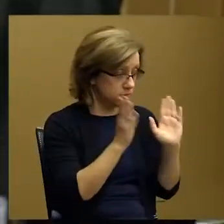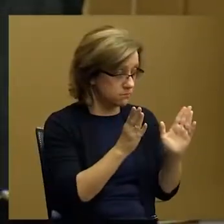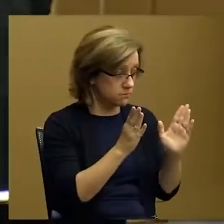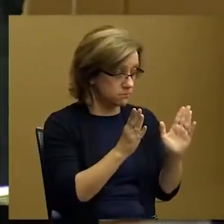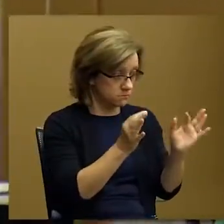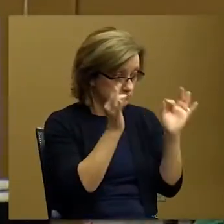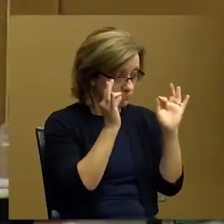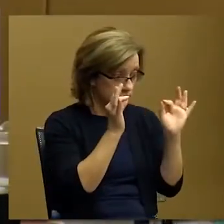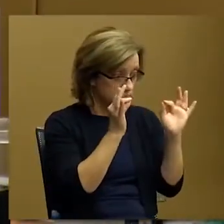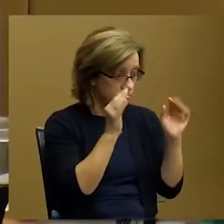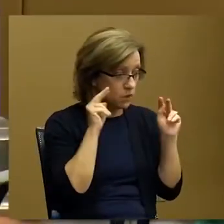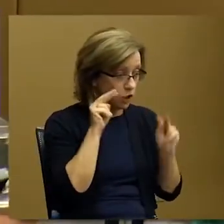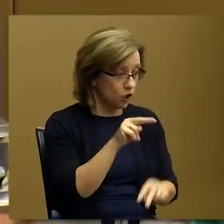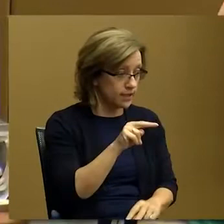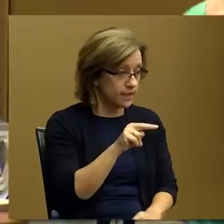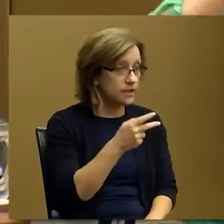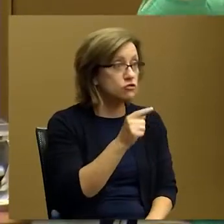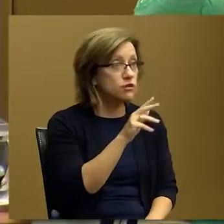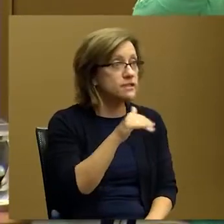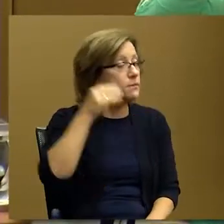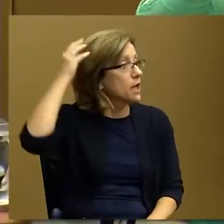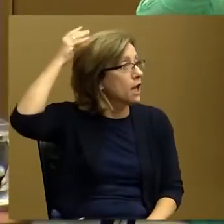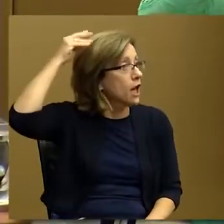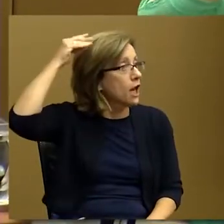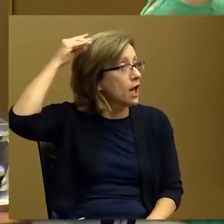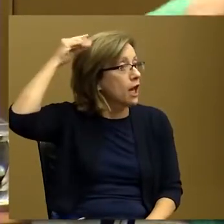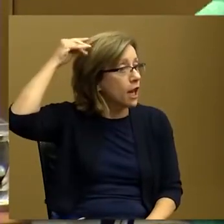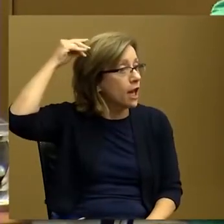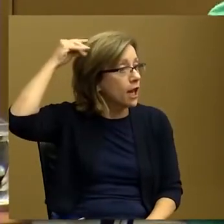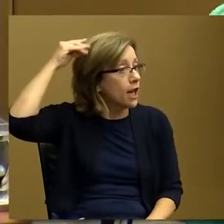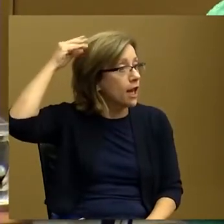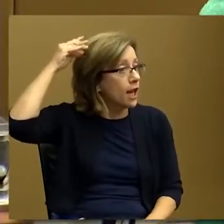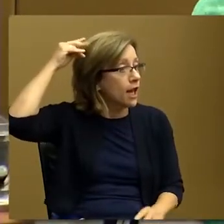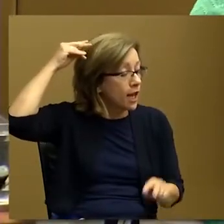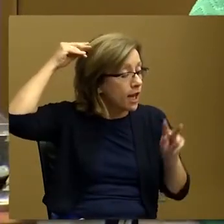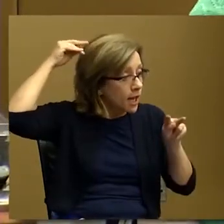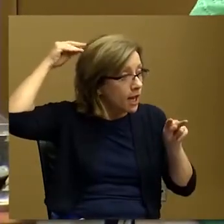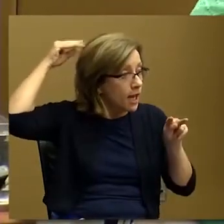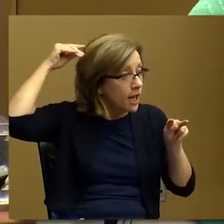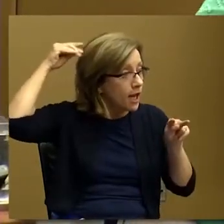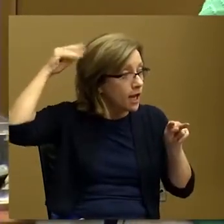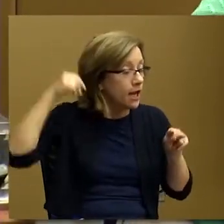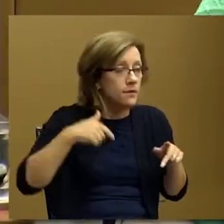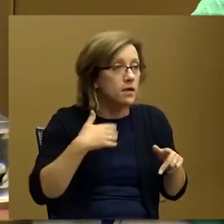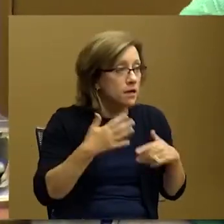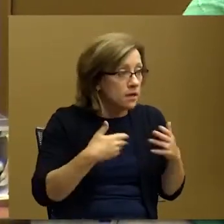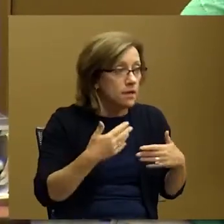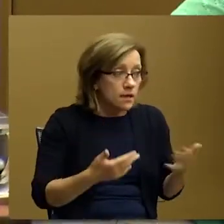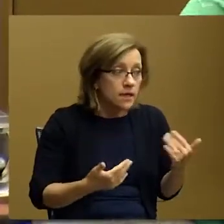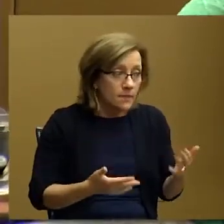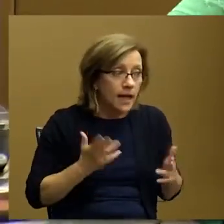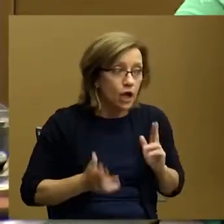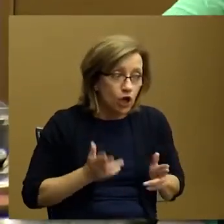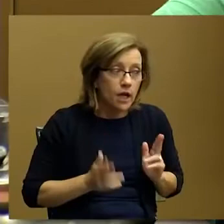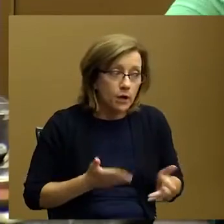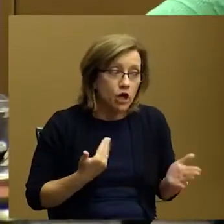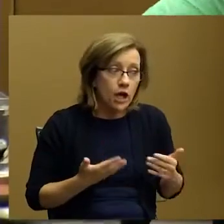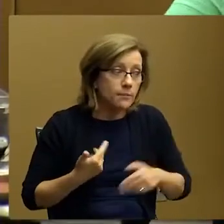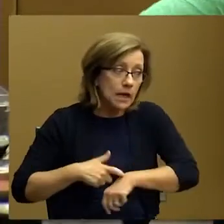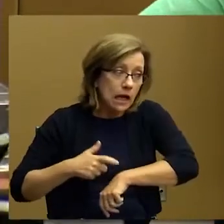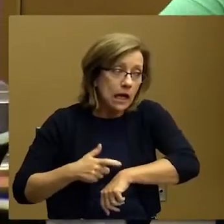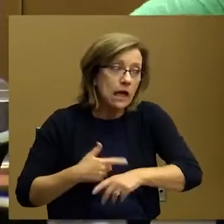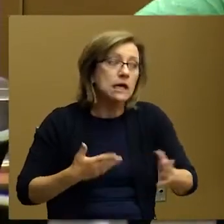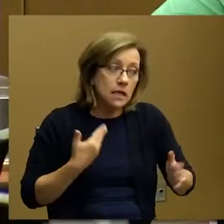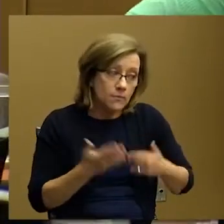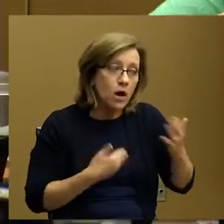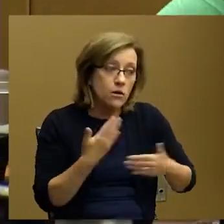engaged with Tracy. But my brain is going brrr, and then I'm thinking, okay, we got to go because I've got a schedule, and I've got to get